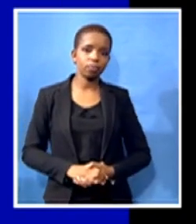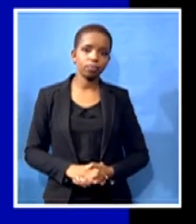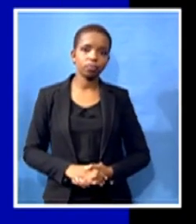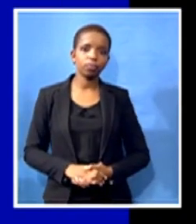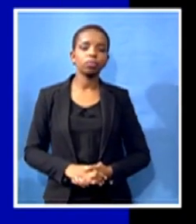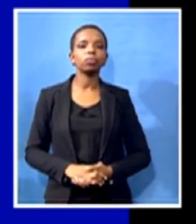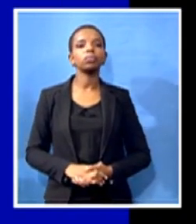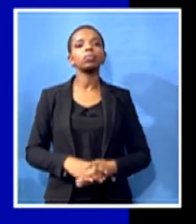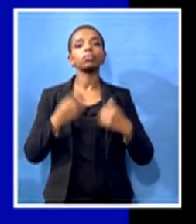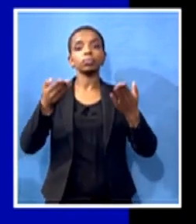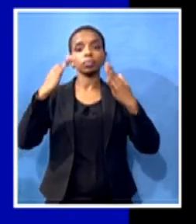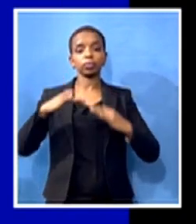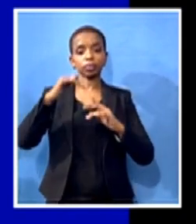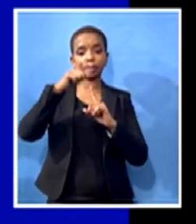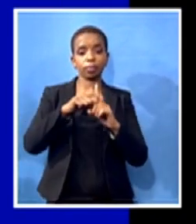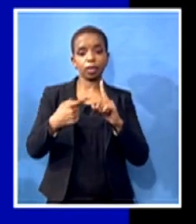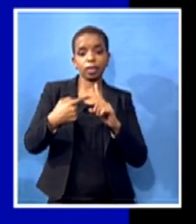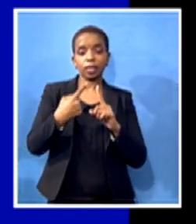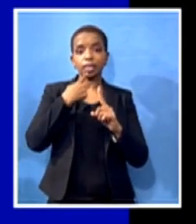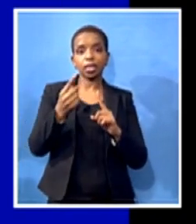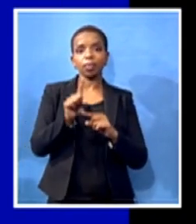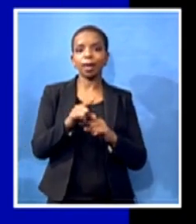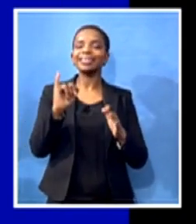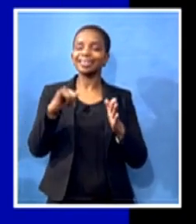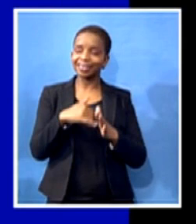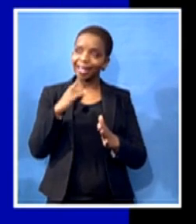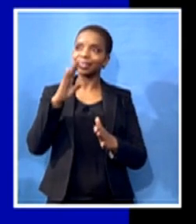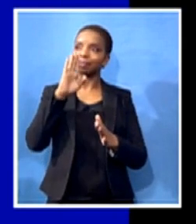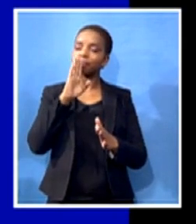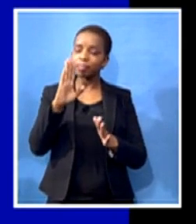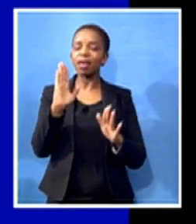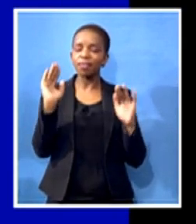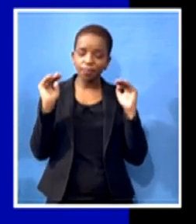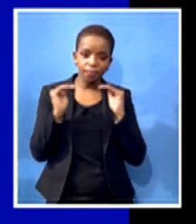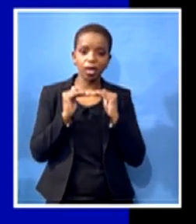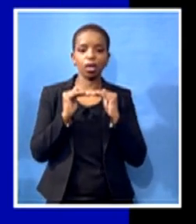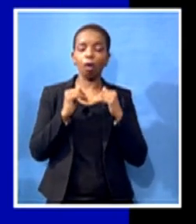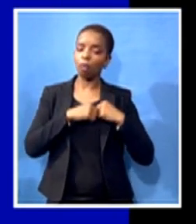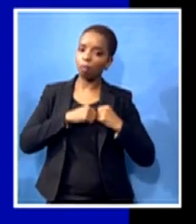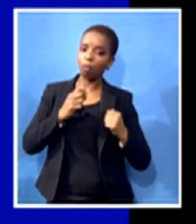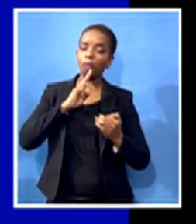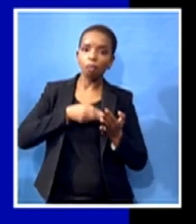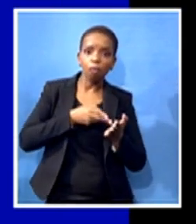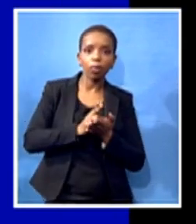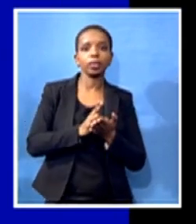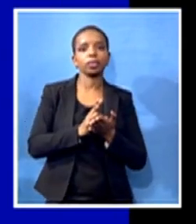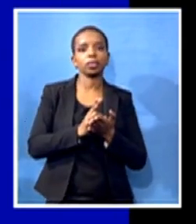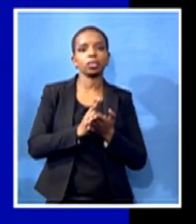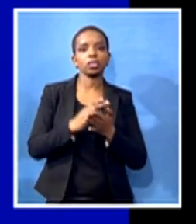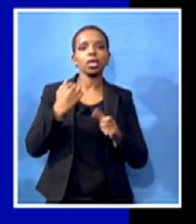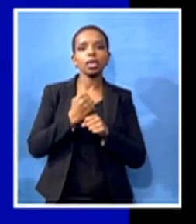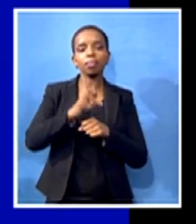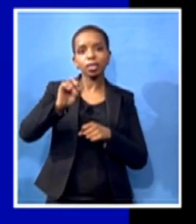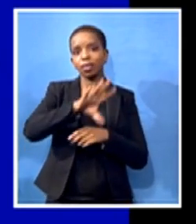Just be fair to all, be honest, and make SA work. And I think that SA work is